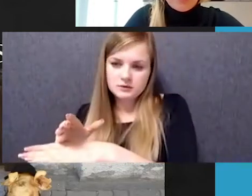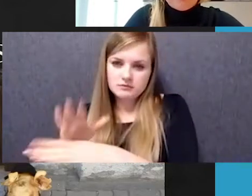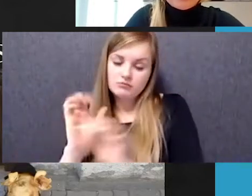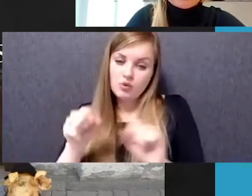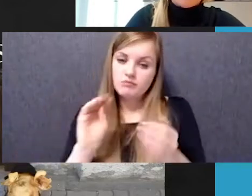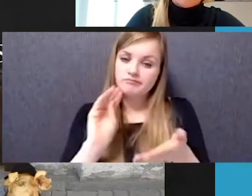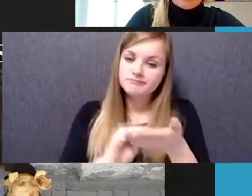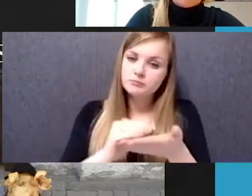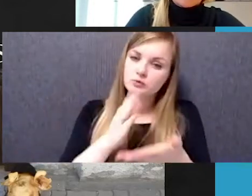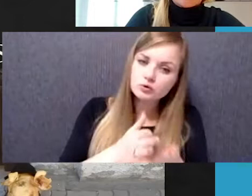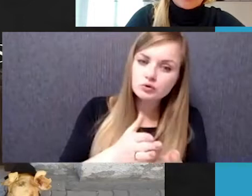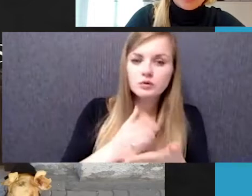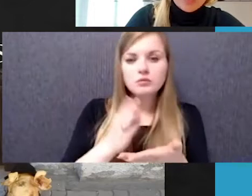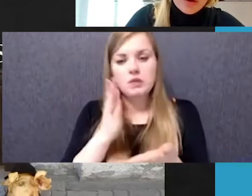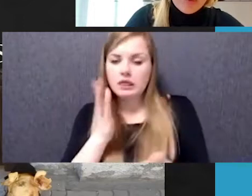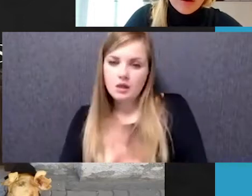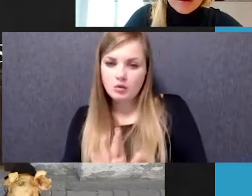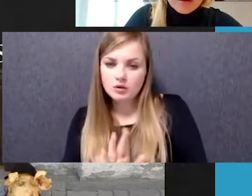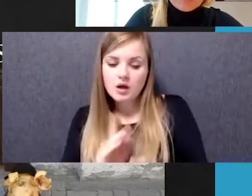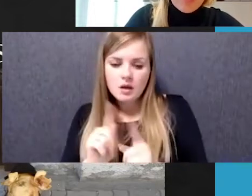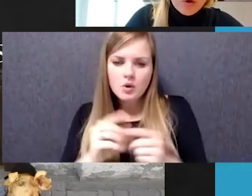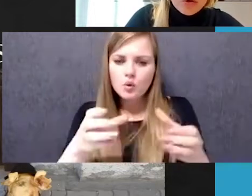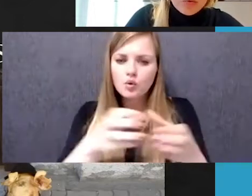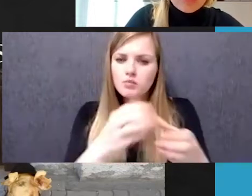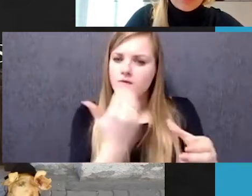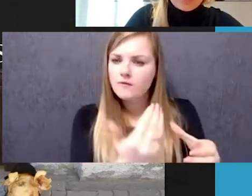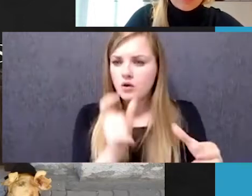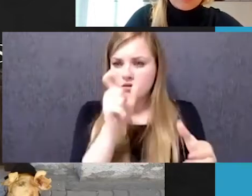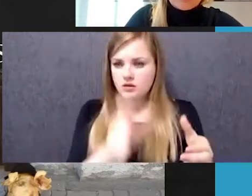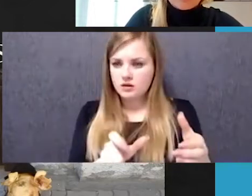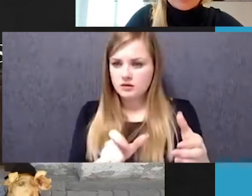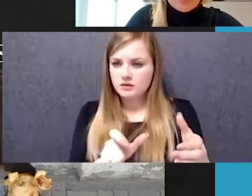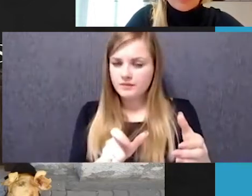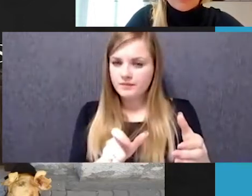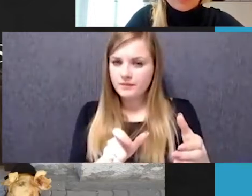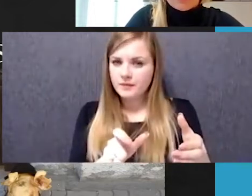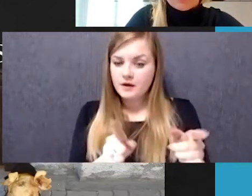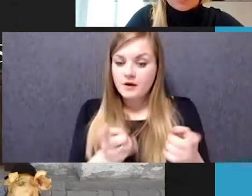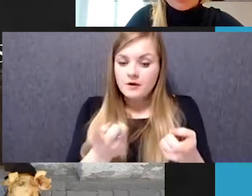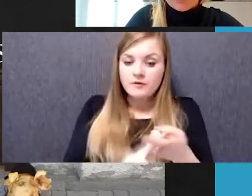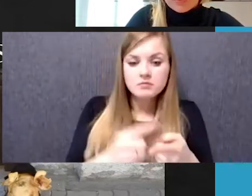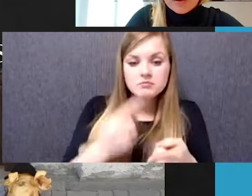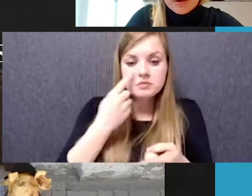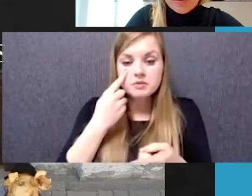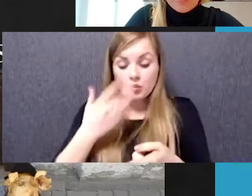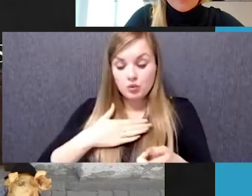trying to, it's when it is directed against a specific group.